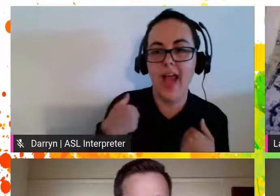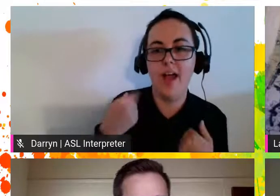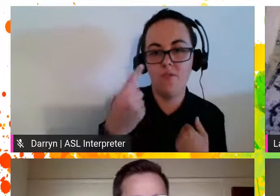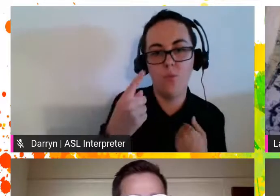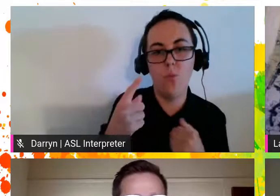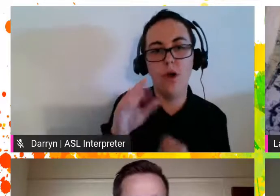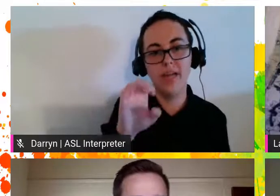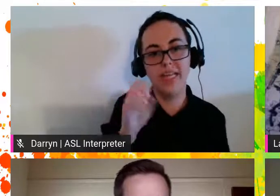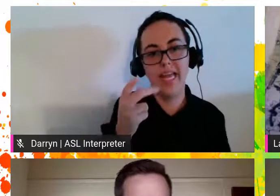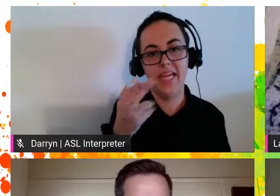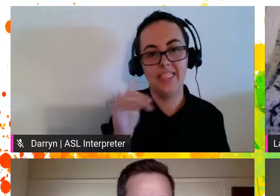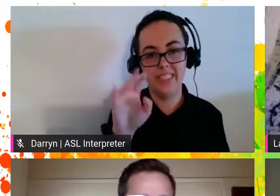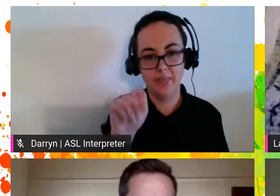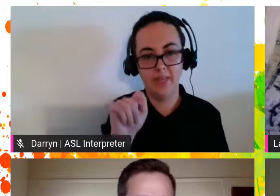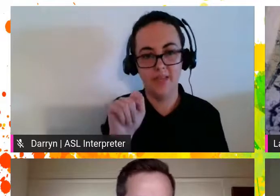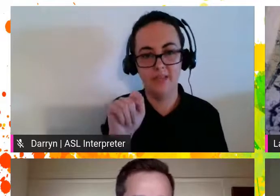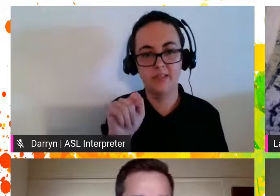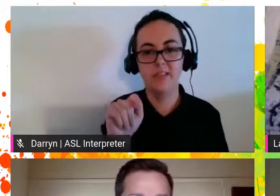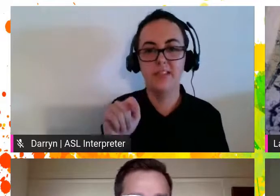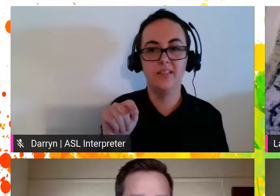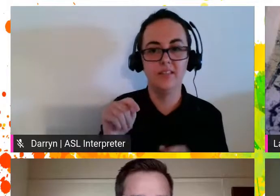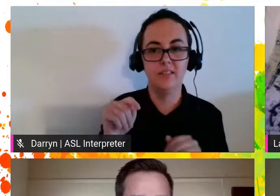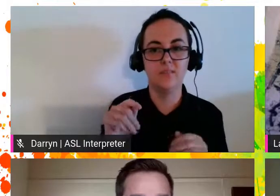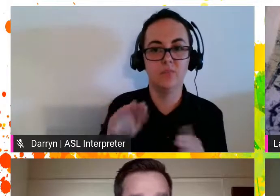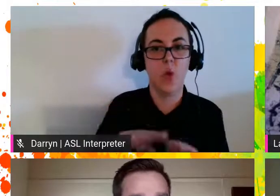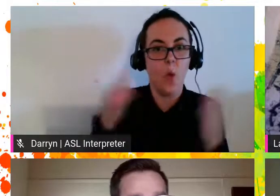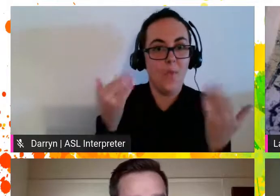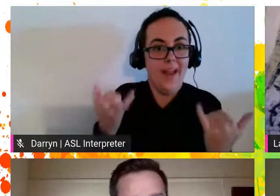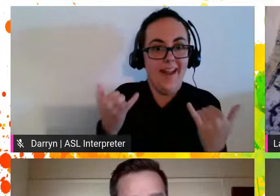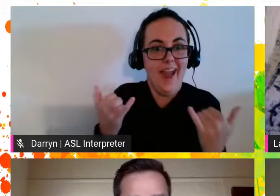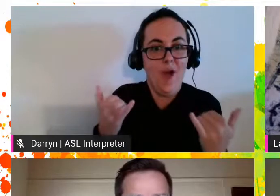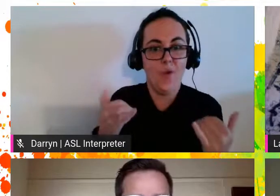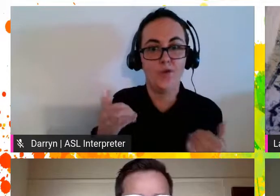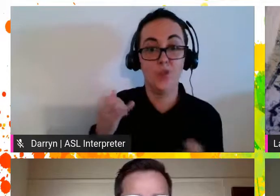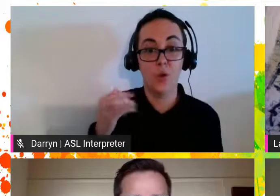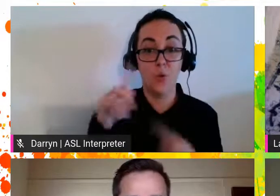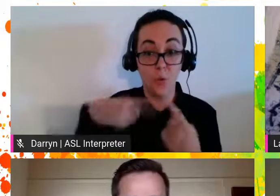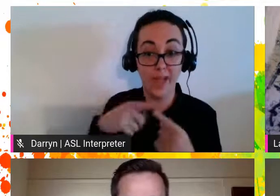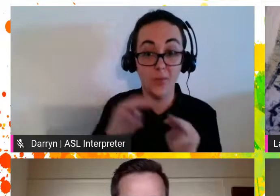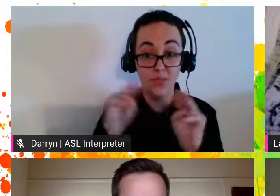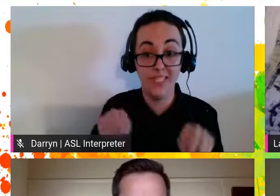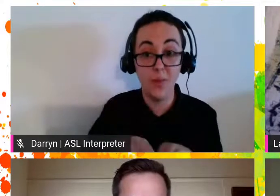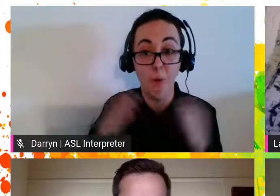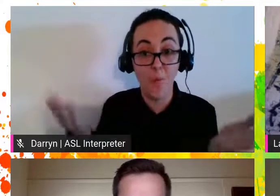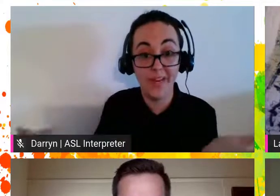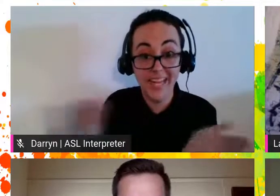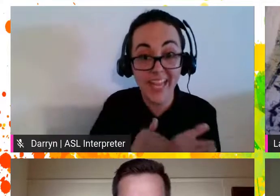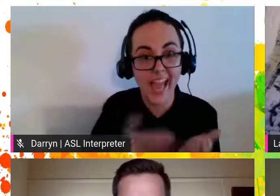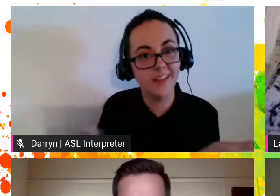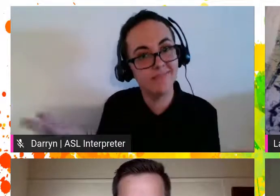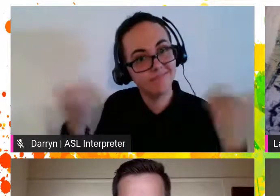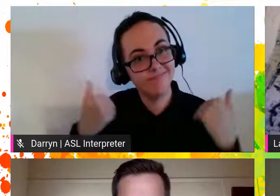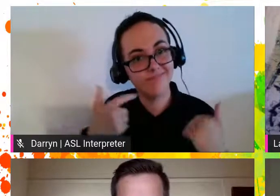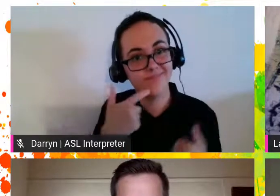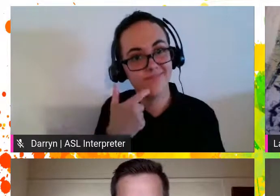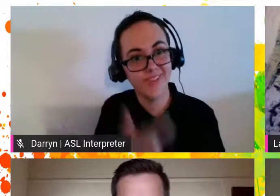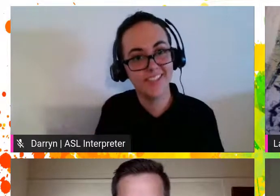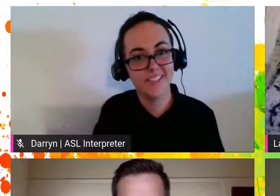the museum does open, please come and view the exhibition. It's fantastic. So that's really great.